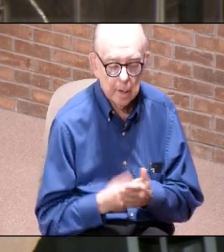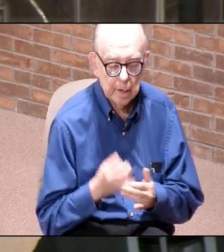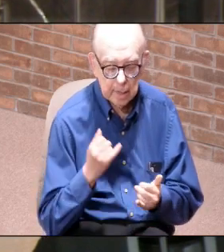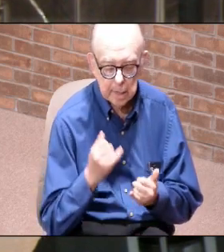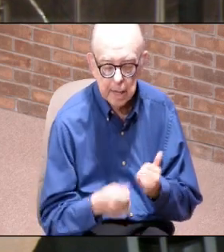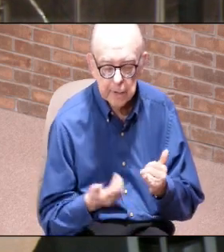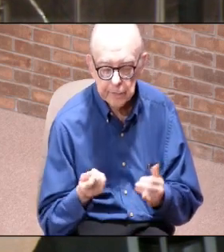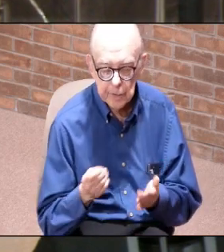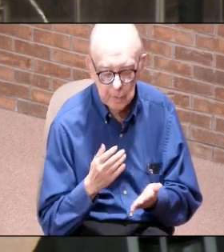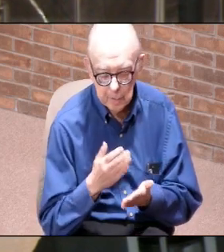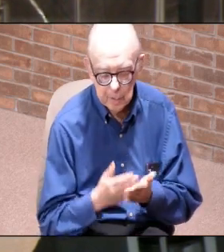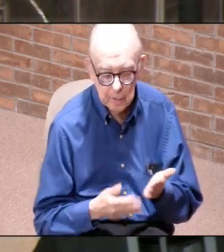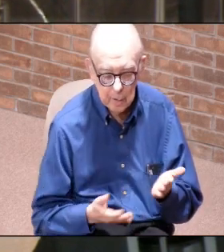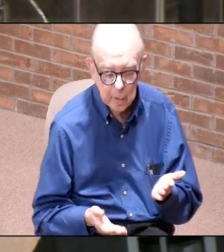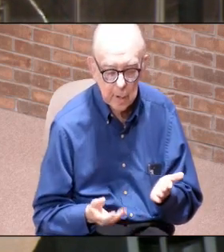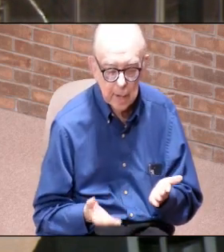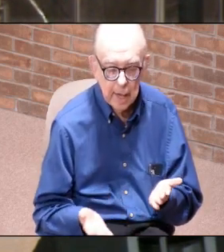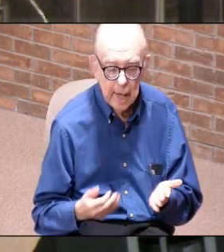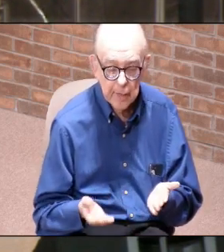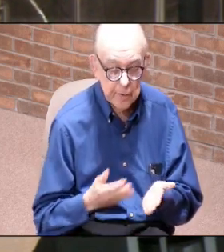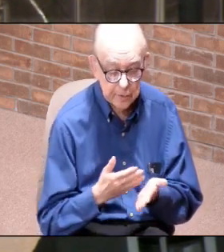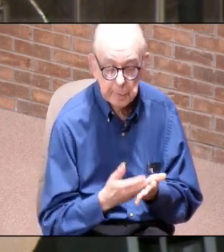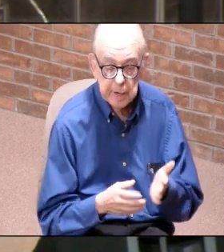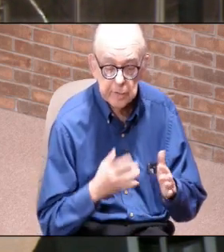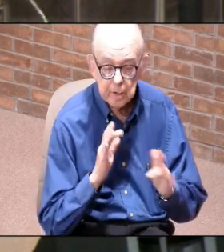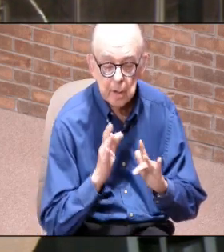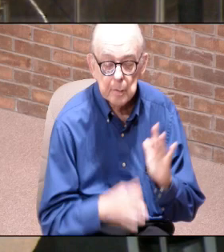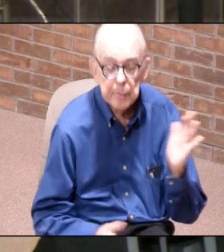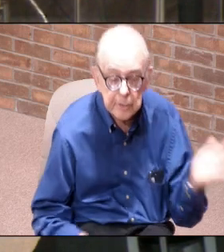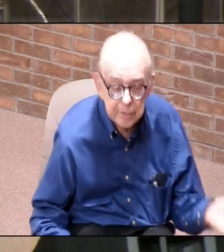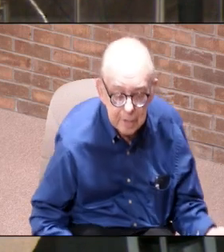last few pieces and there was a piece missing.